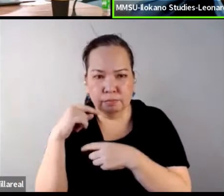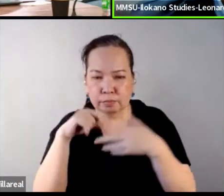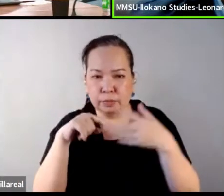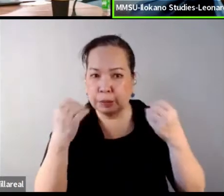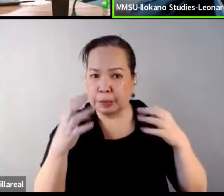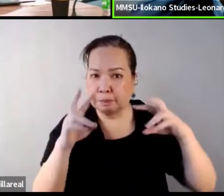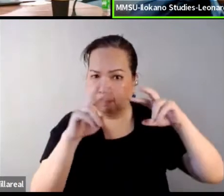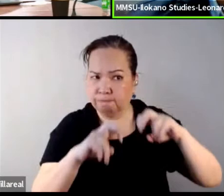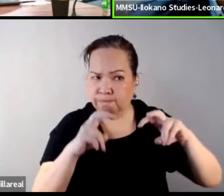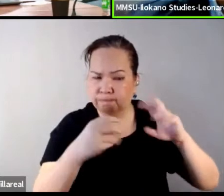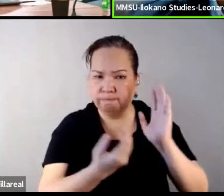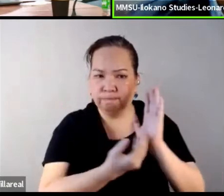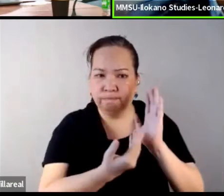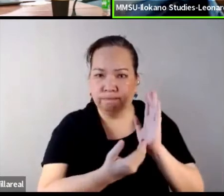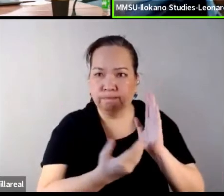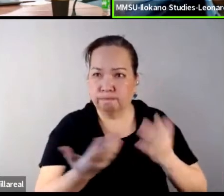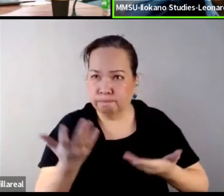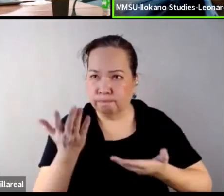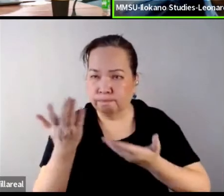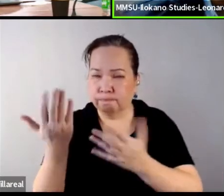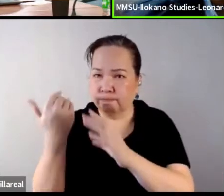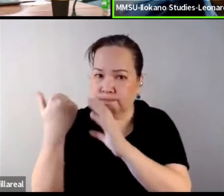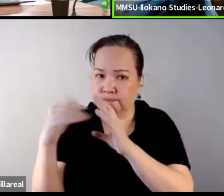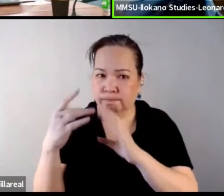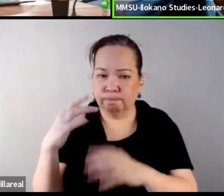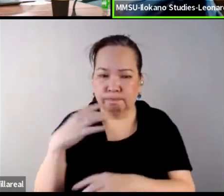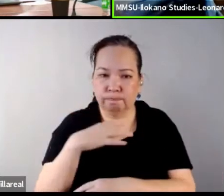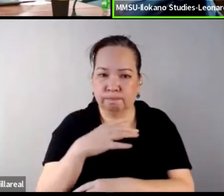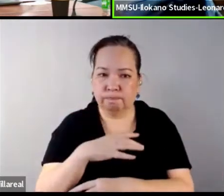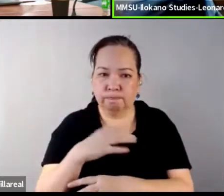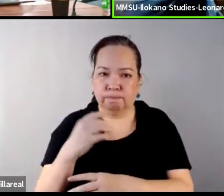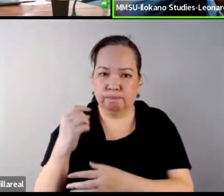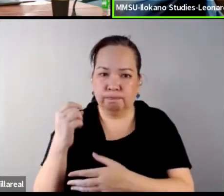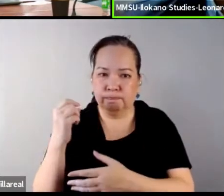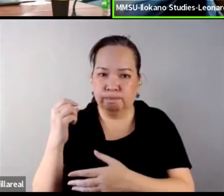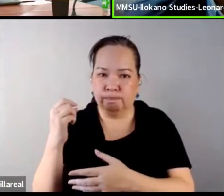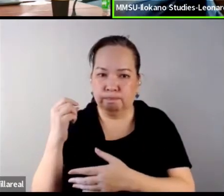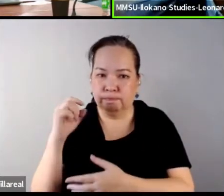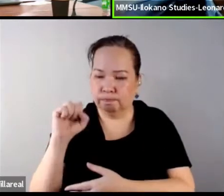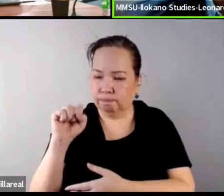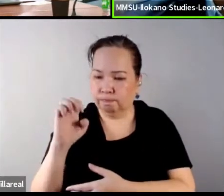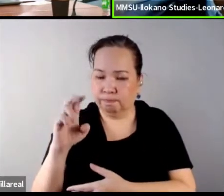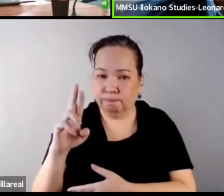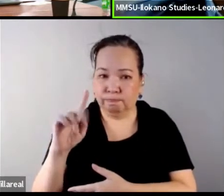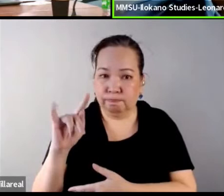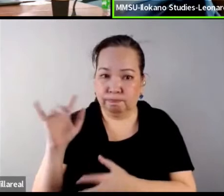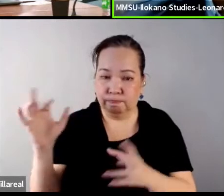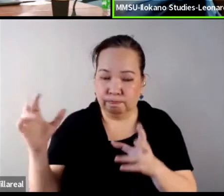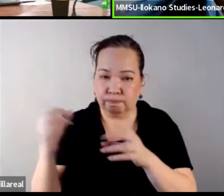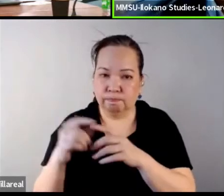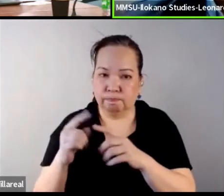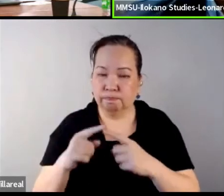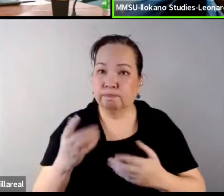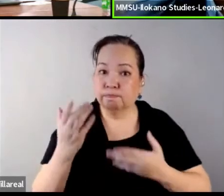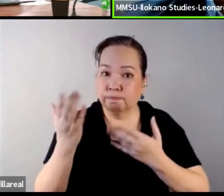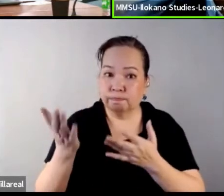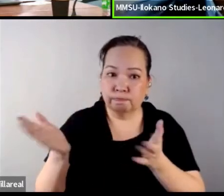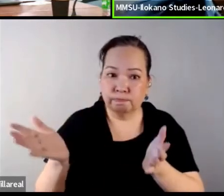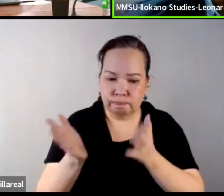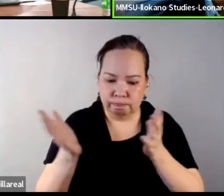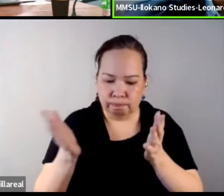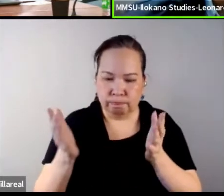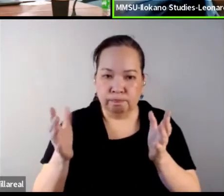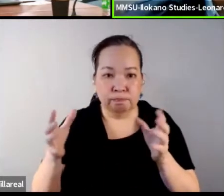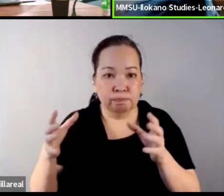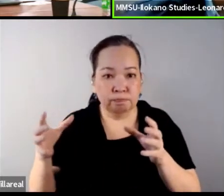that we conducted, we will be submitting to the committee secretary. But here are our suggestions. We are urging the committee